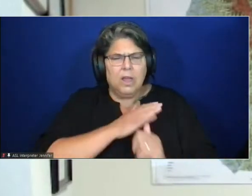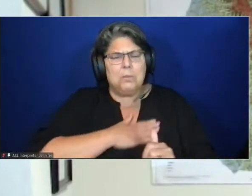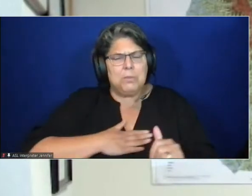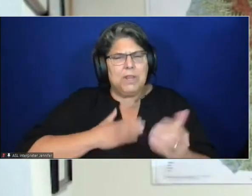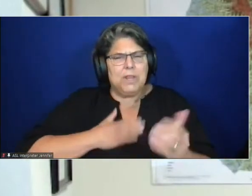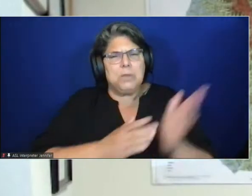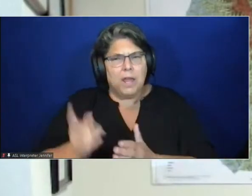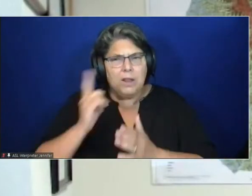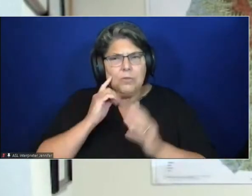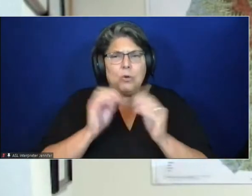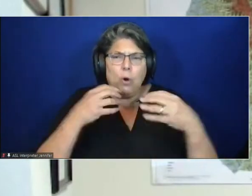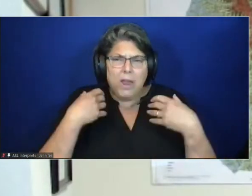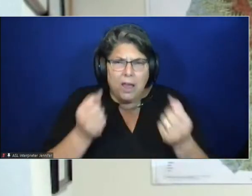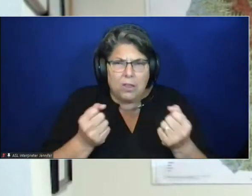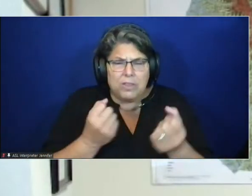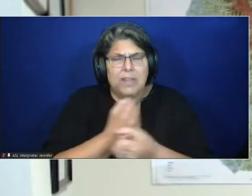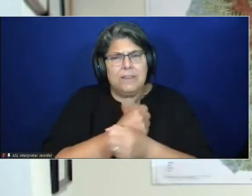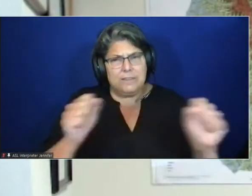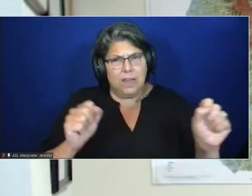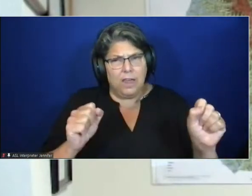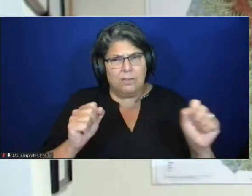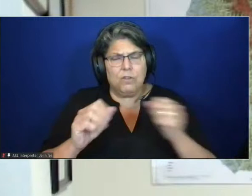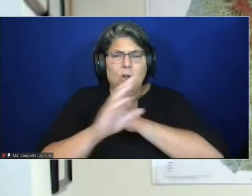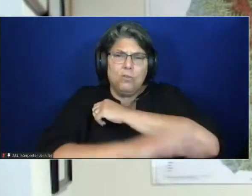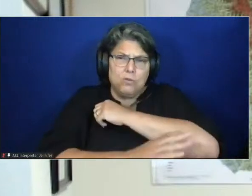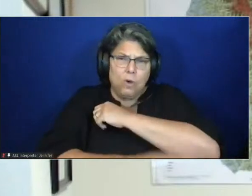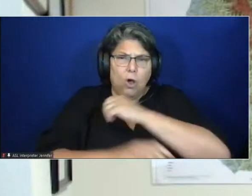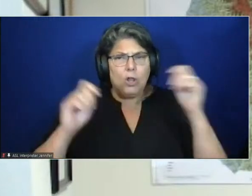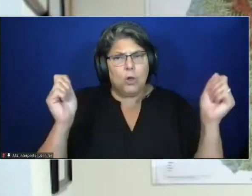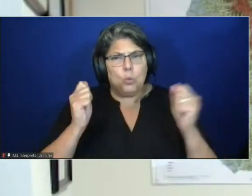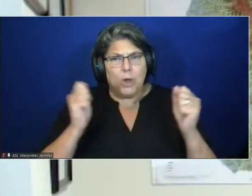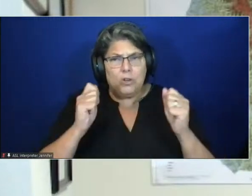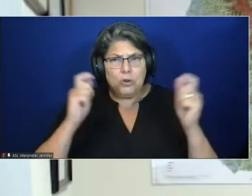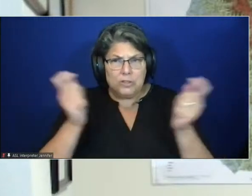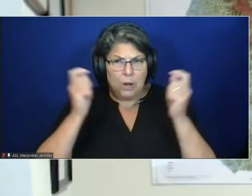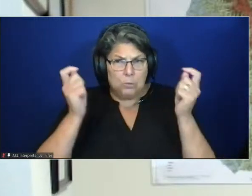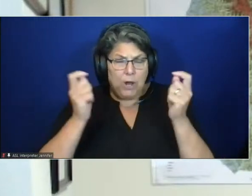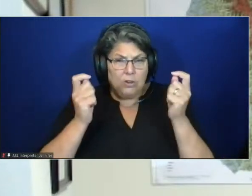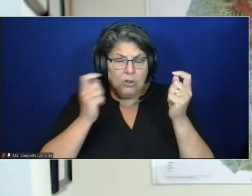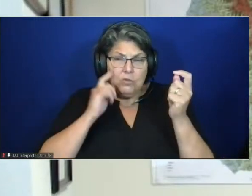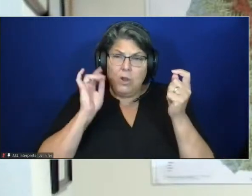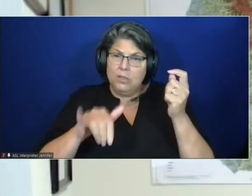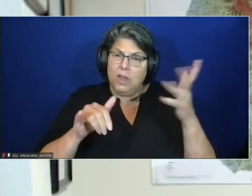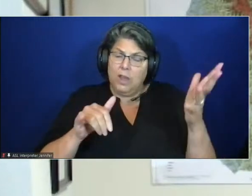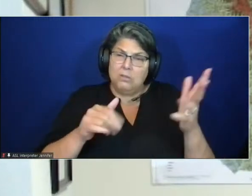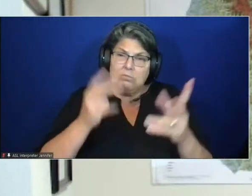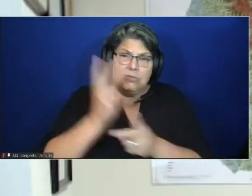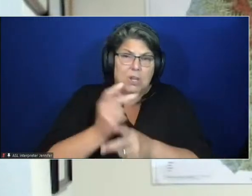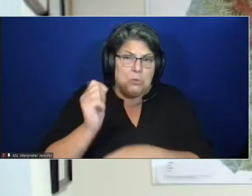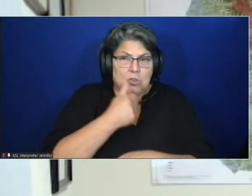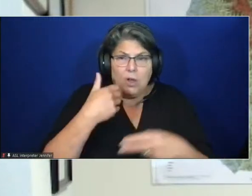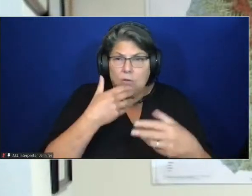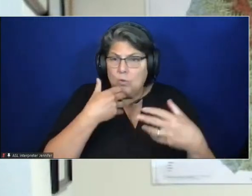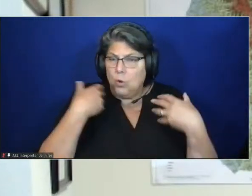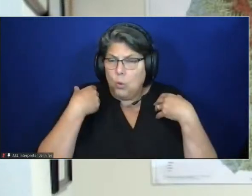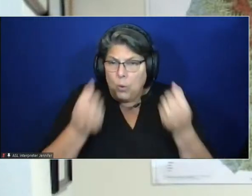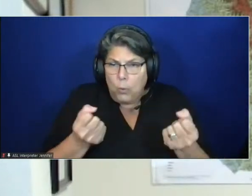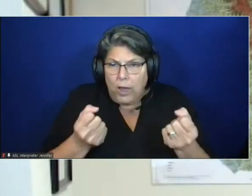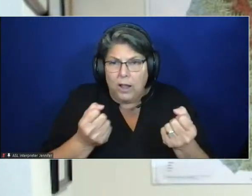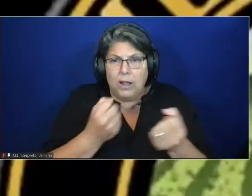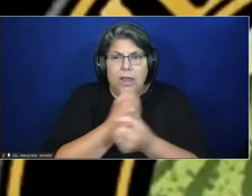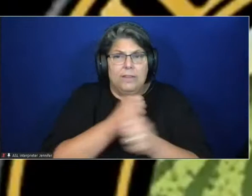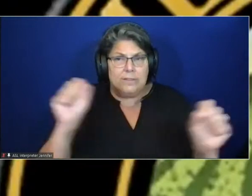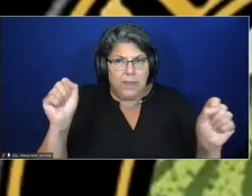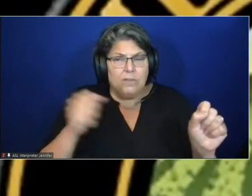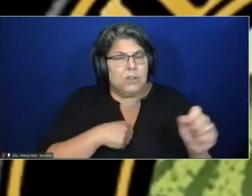and winter celebrations. And for that, stay well and stay safe, and I'll be here for any questions.